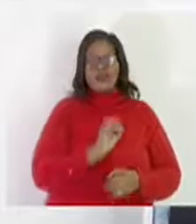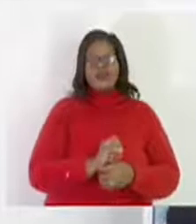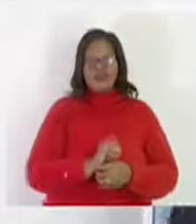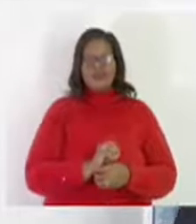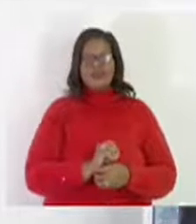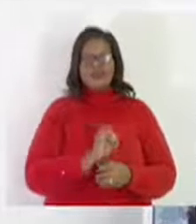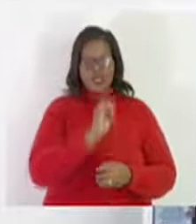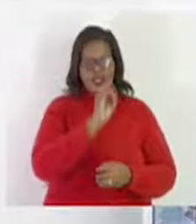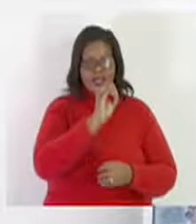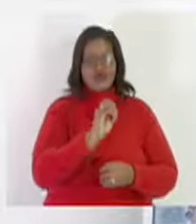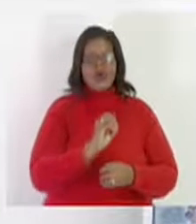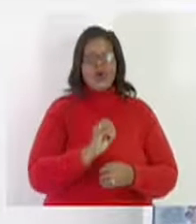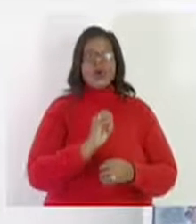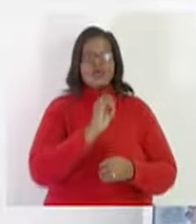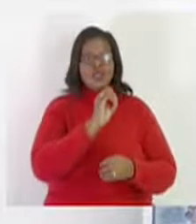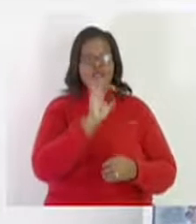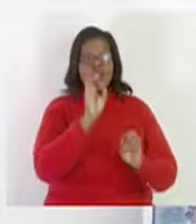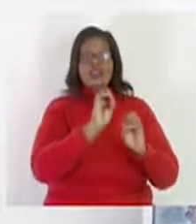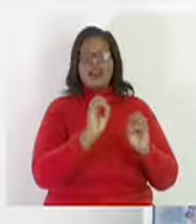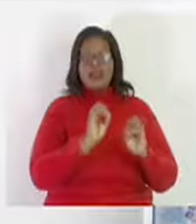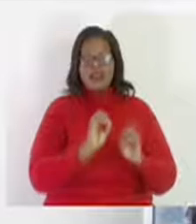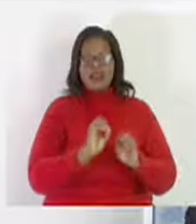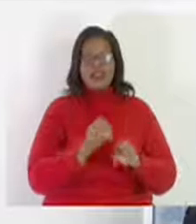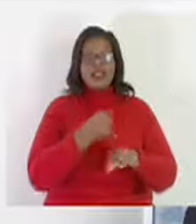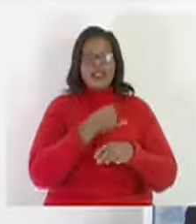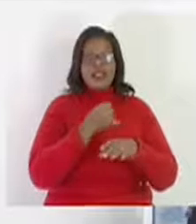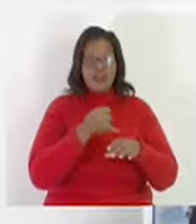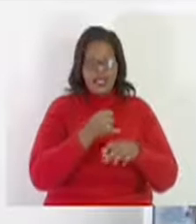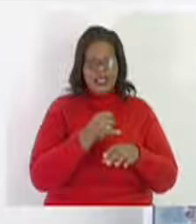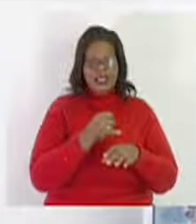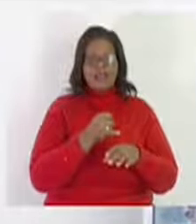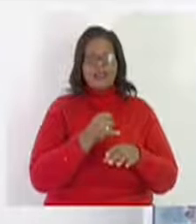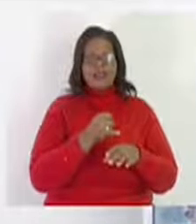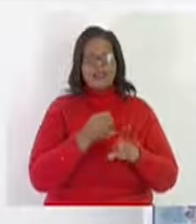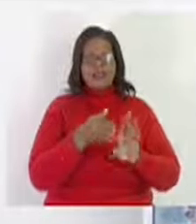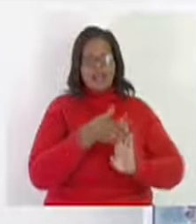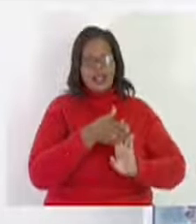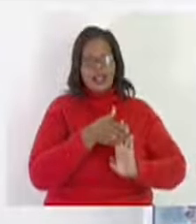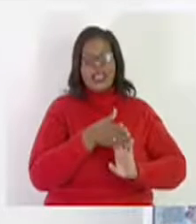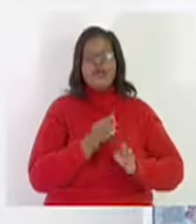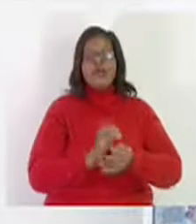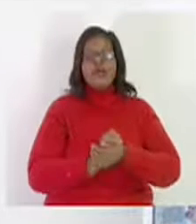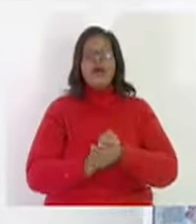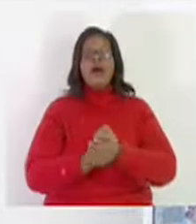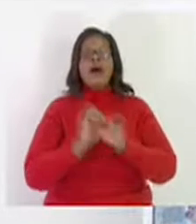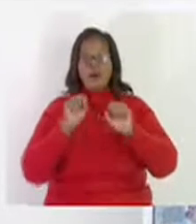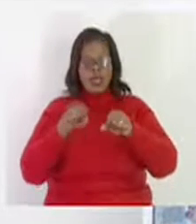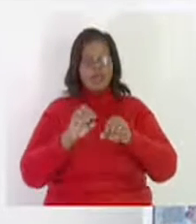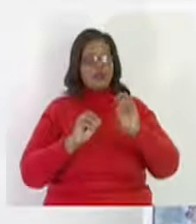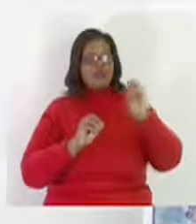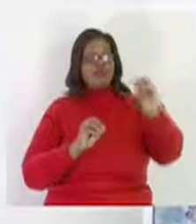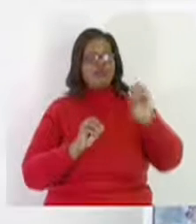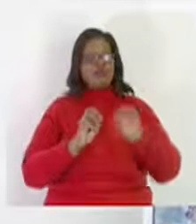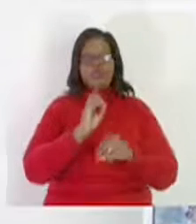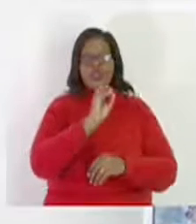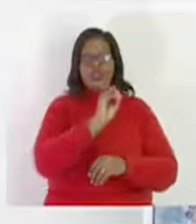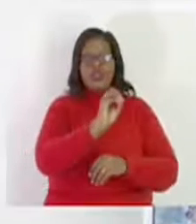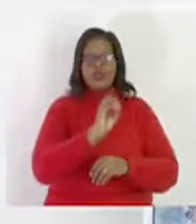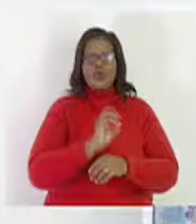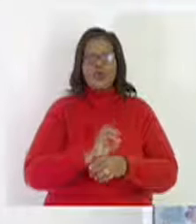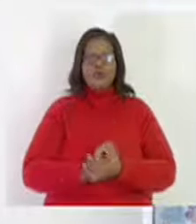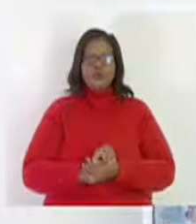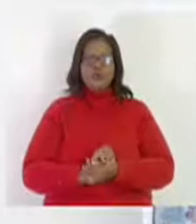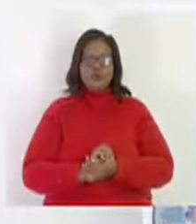is nothing. 0 is a placeholder. So there is 0 there.